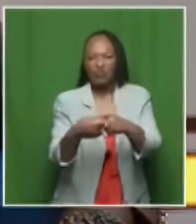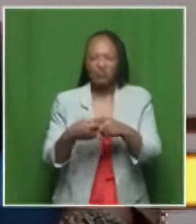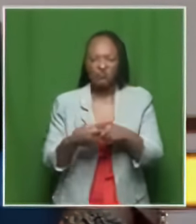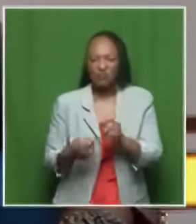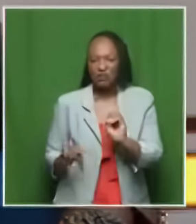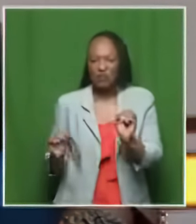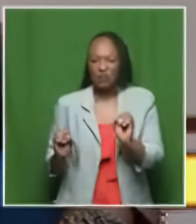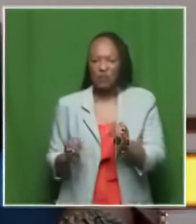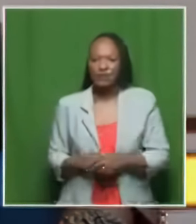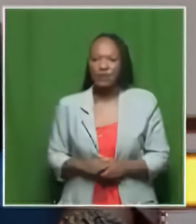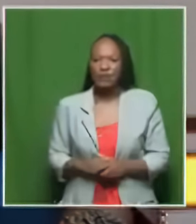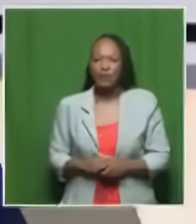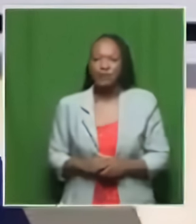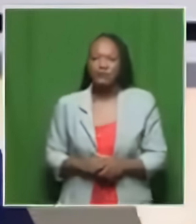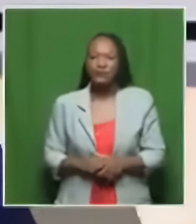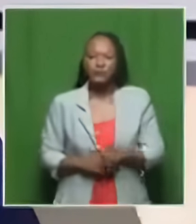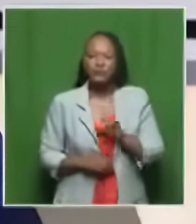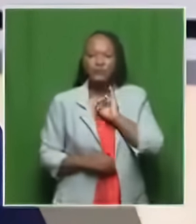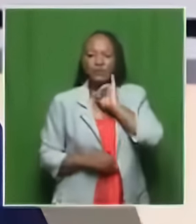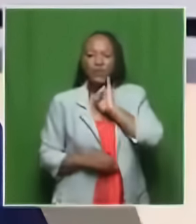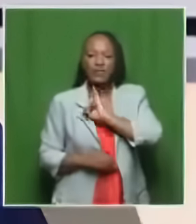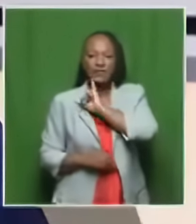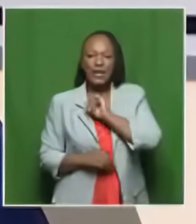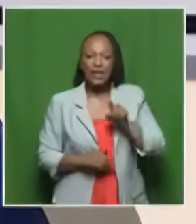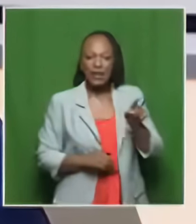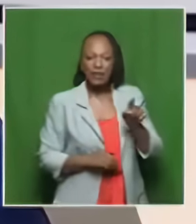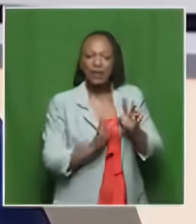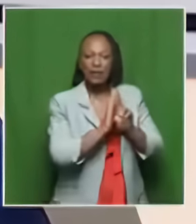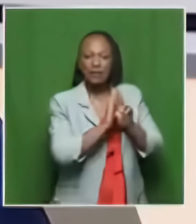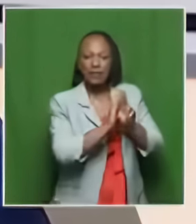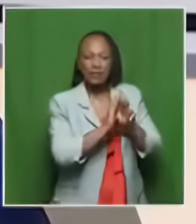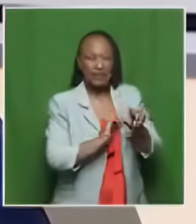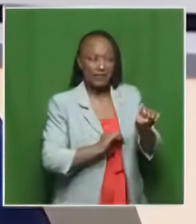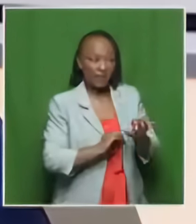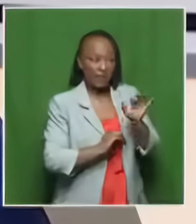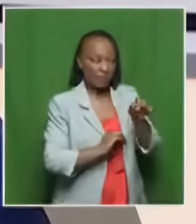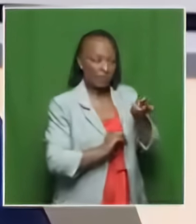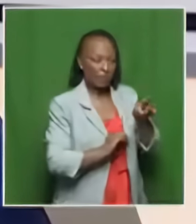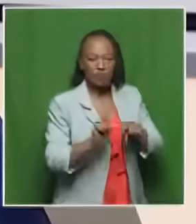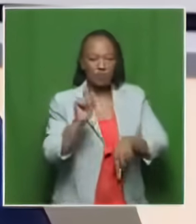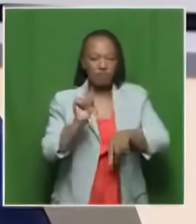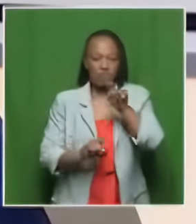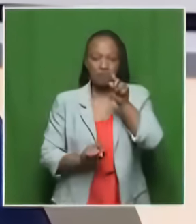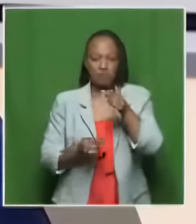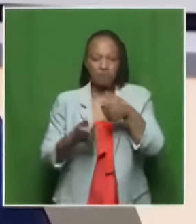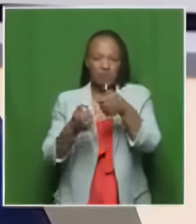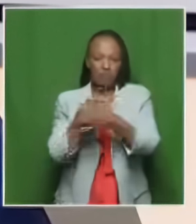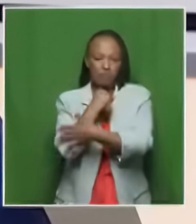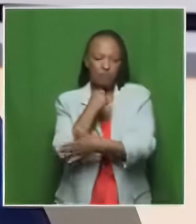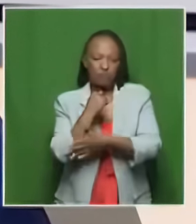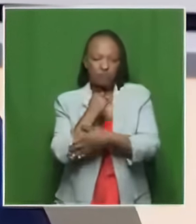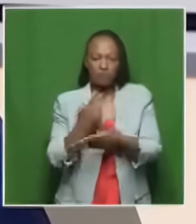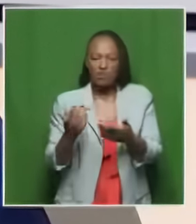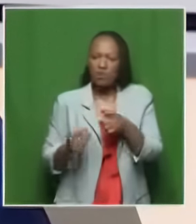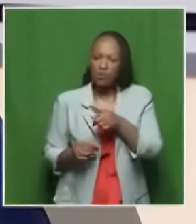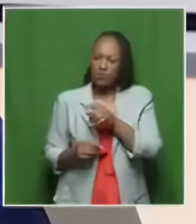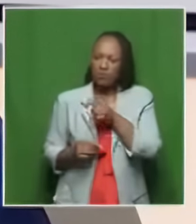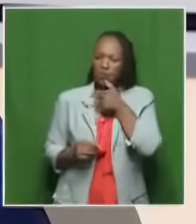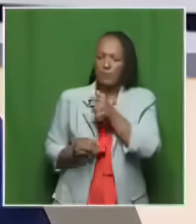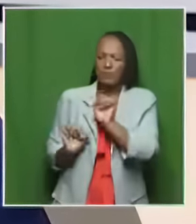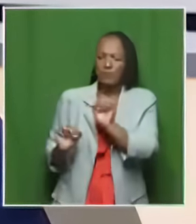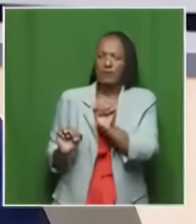The expulsion of the Israeli deputy ambassador here from South Africa. Your take on that, and just very briefly